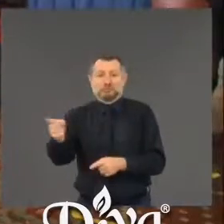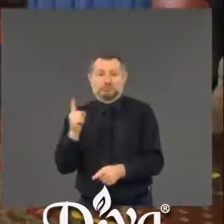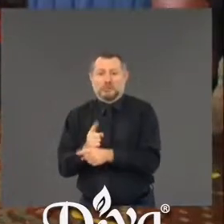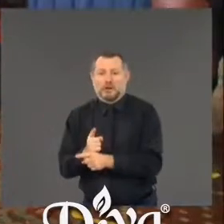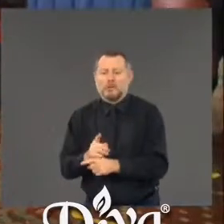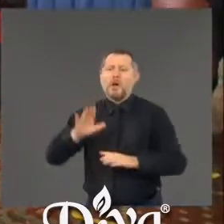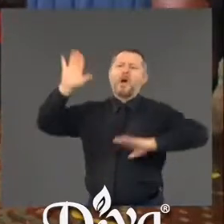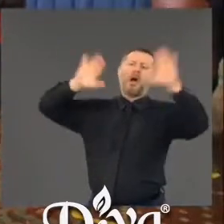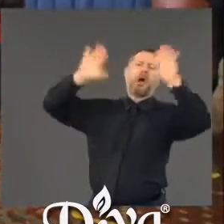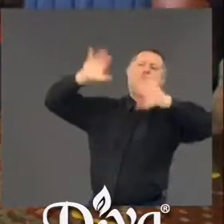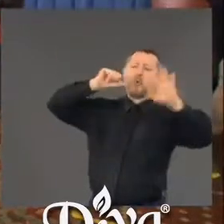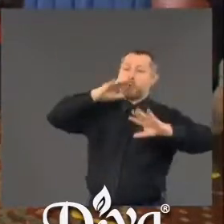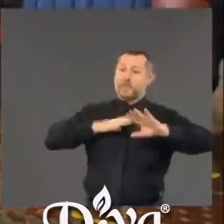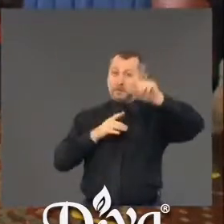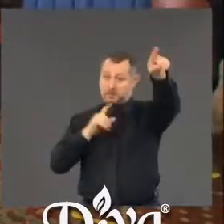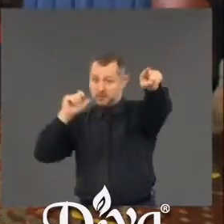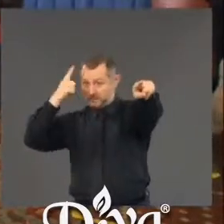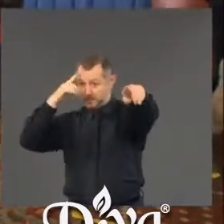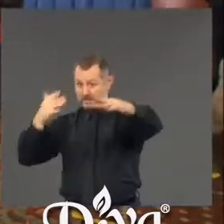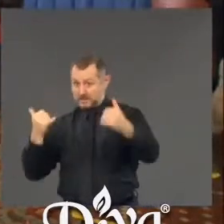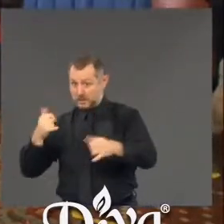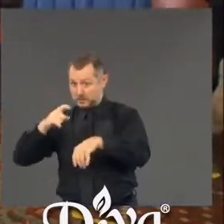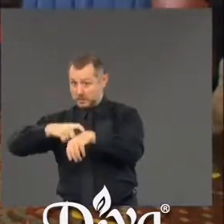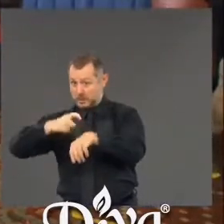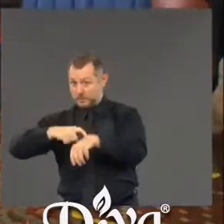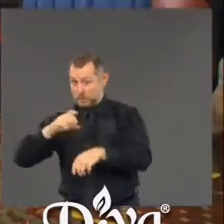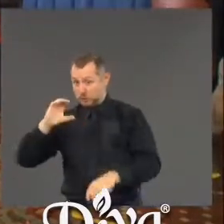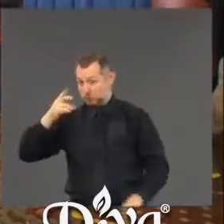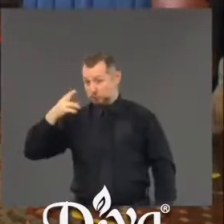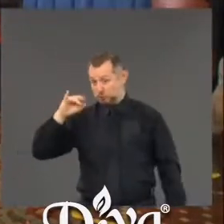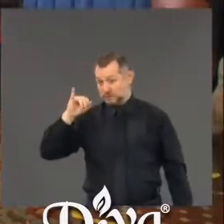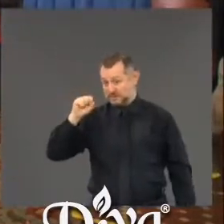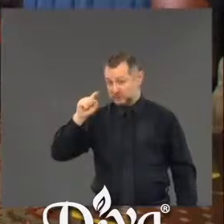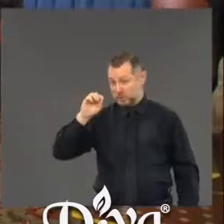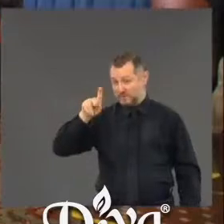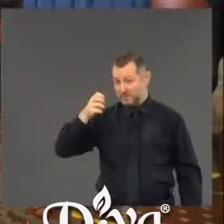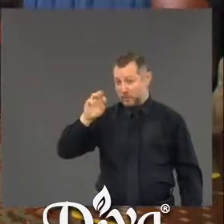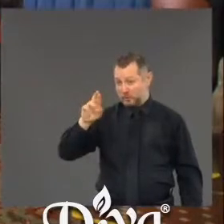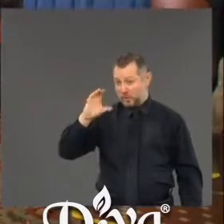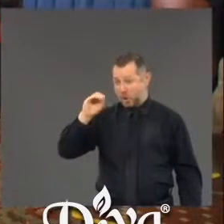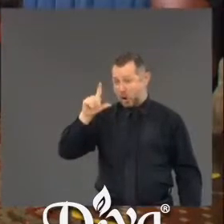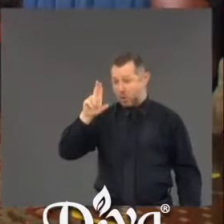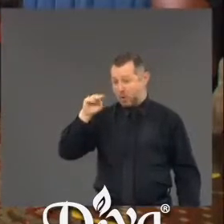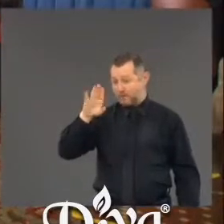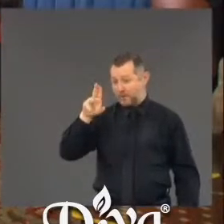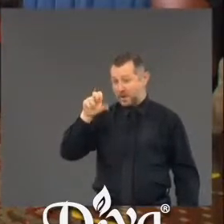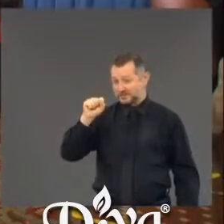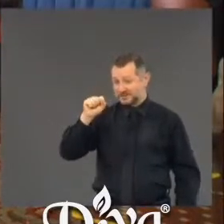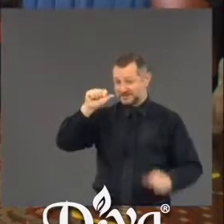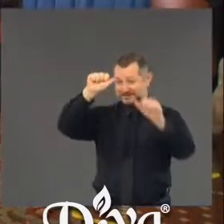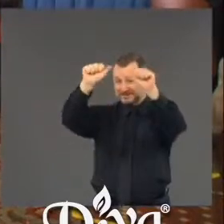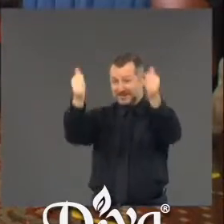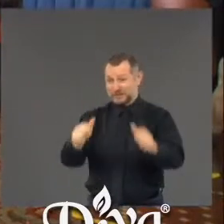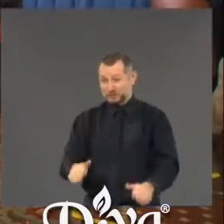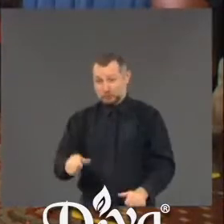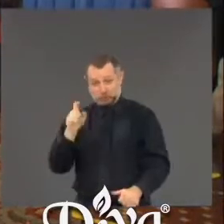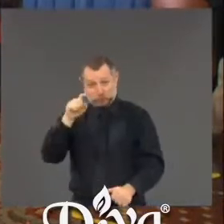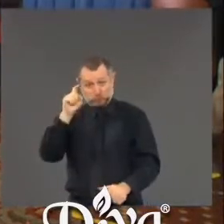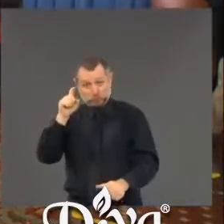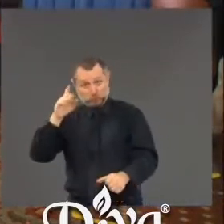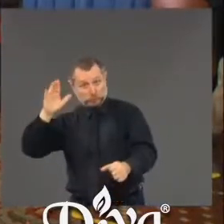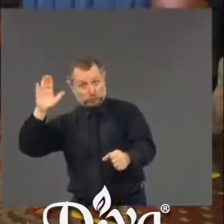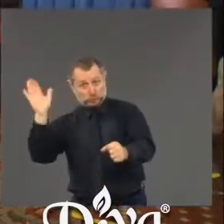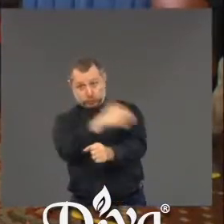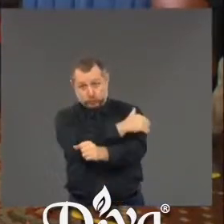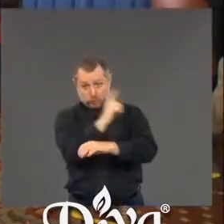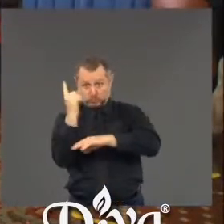Governor, is it time for the Christopher Columbus statue to go in New York City? And when it comes to reopening, how are you going to be protecting elderly workers